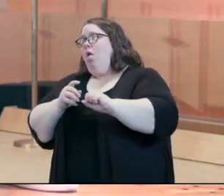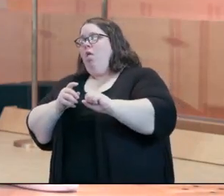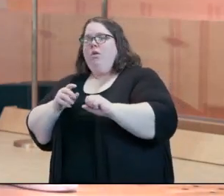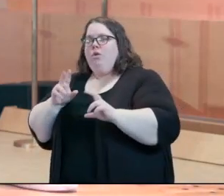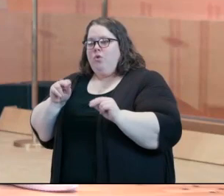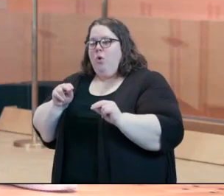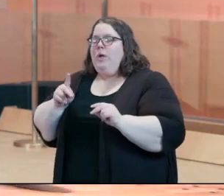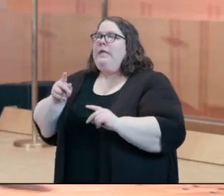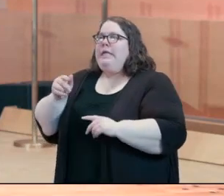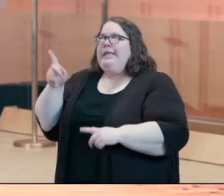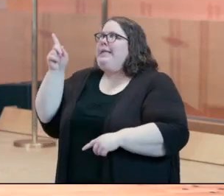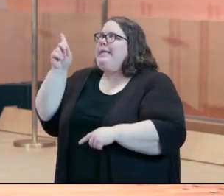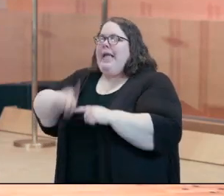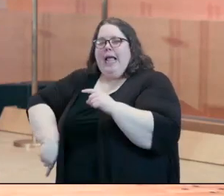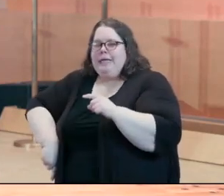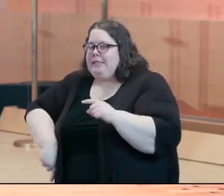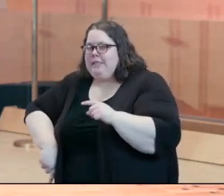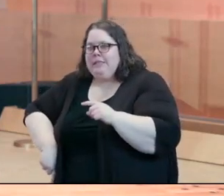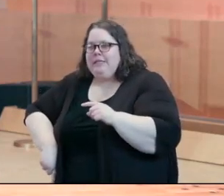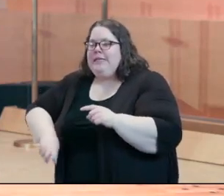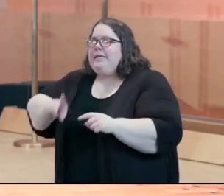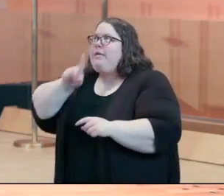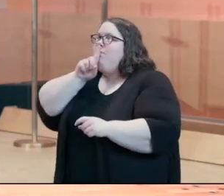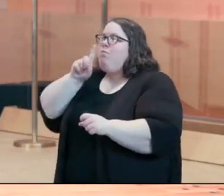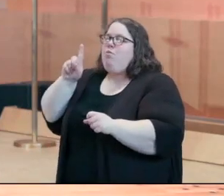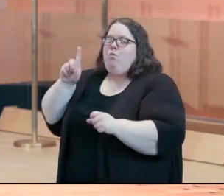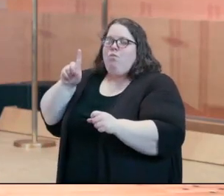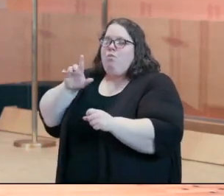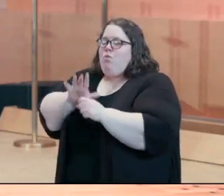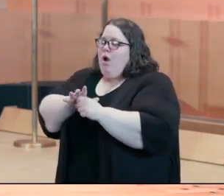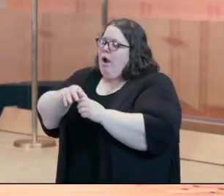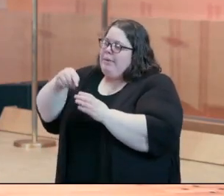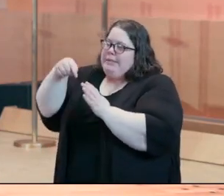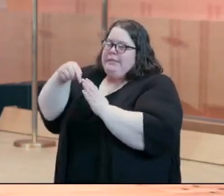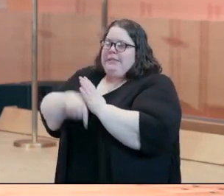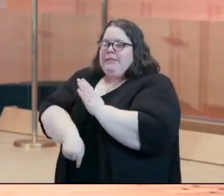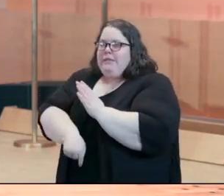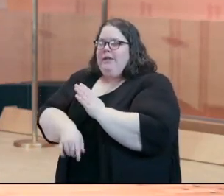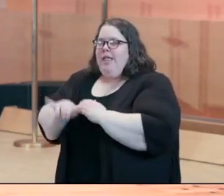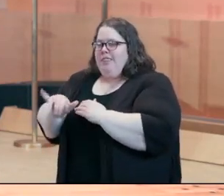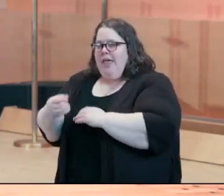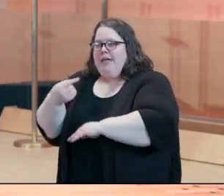can through the cross of Jesus Christ, the sealing of that covenant,